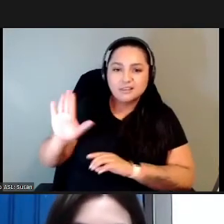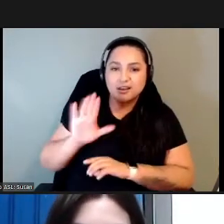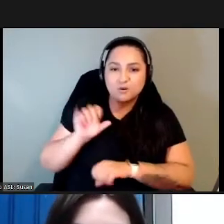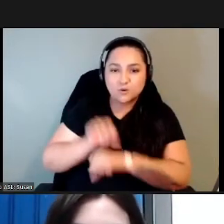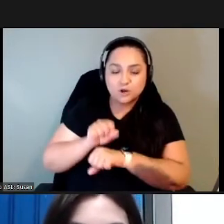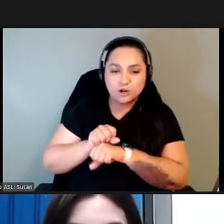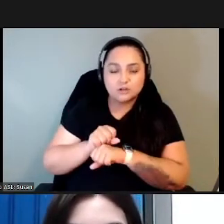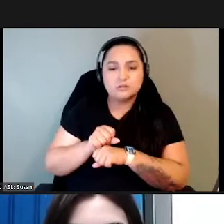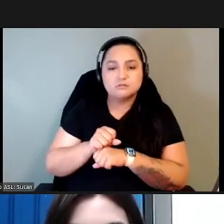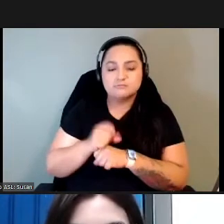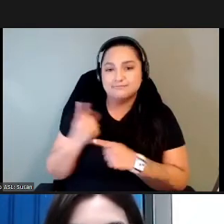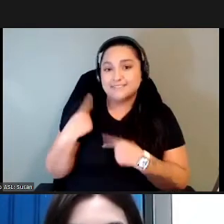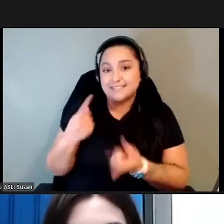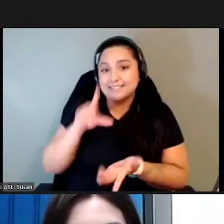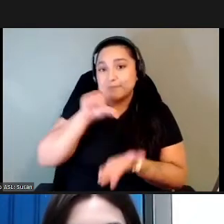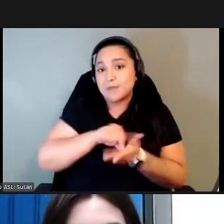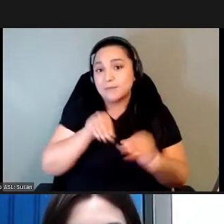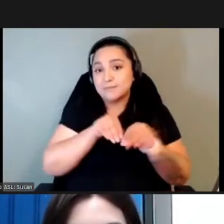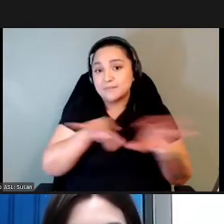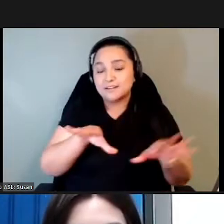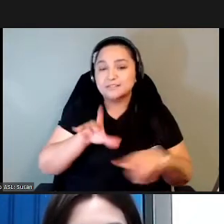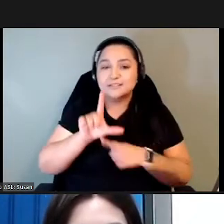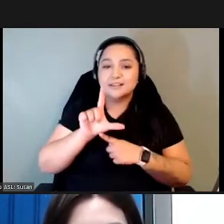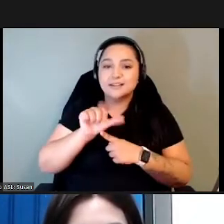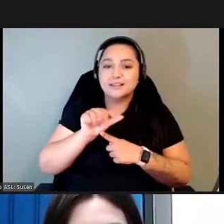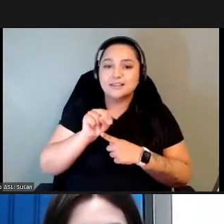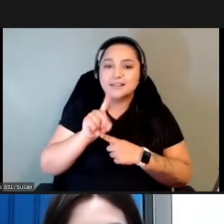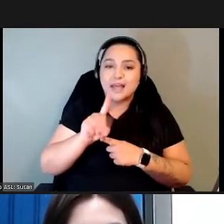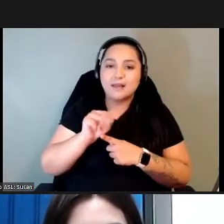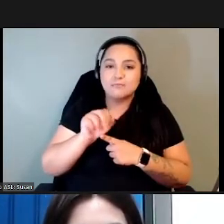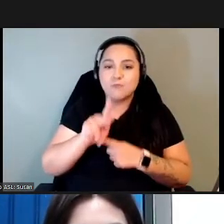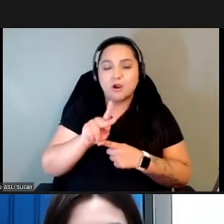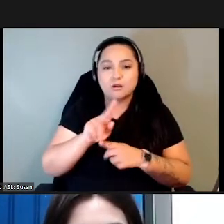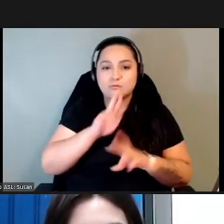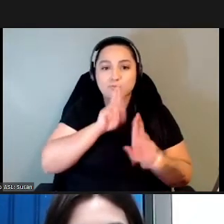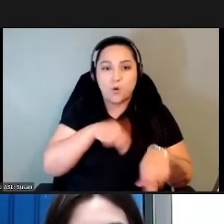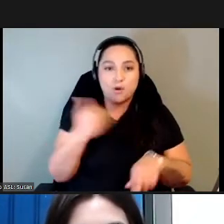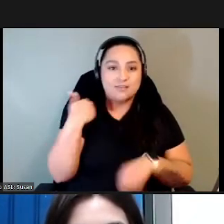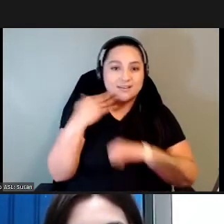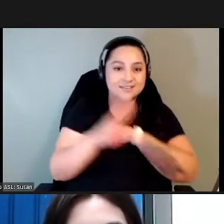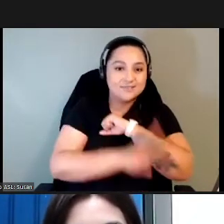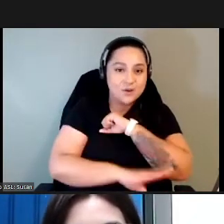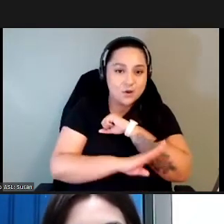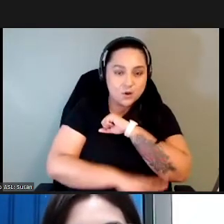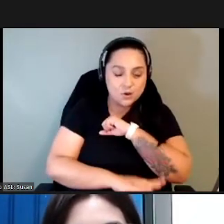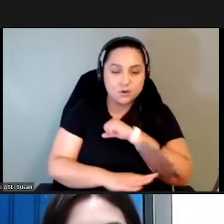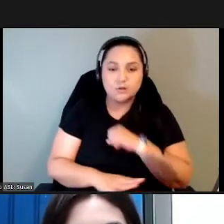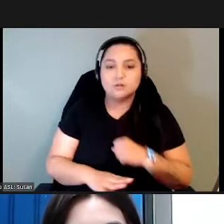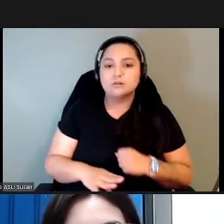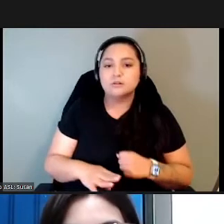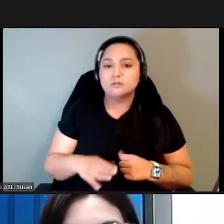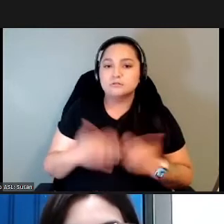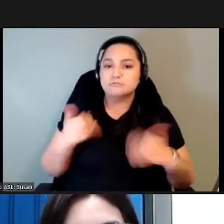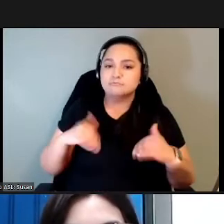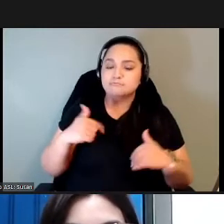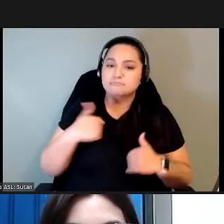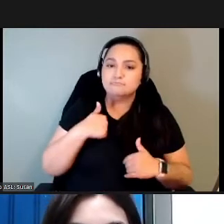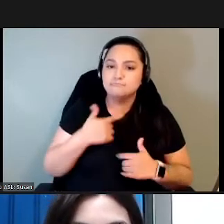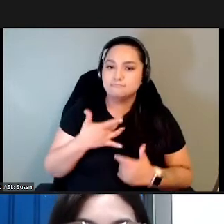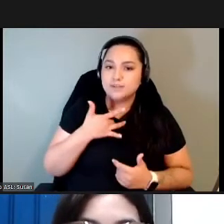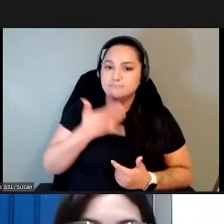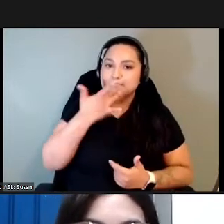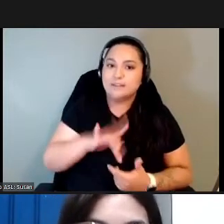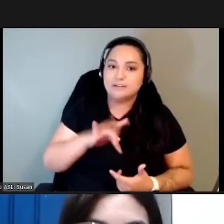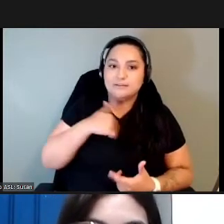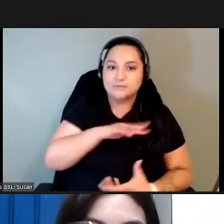report and conducting incredible co-learning sessions in the fall, which I feel privileged to have taken part in.